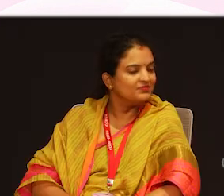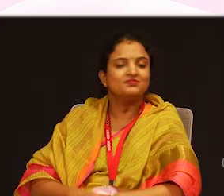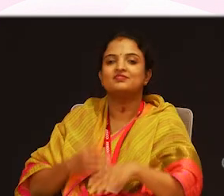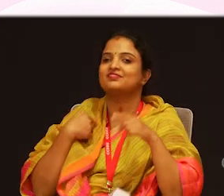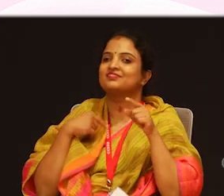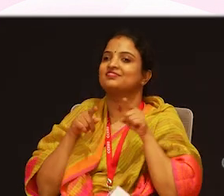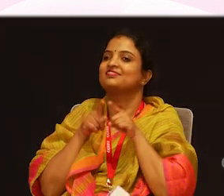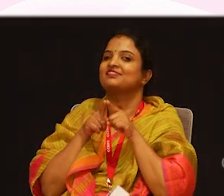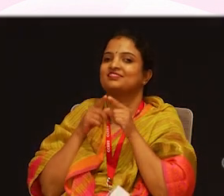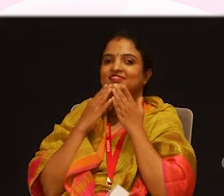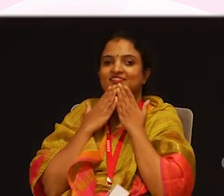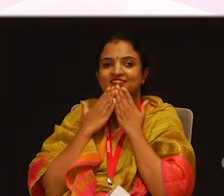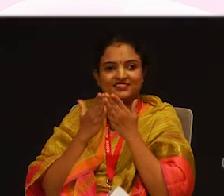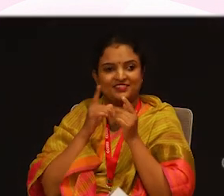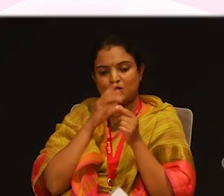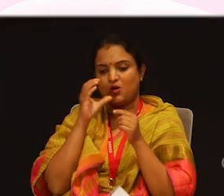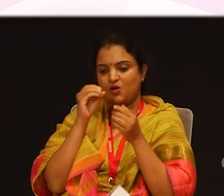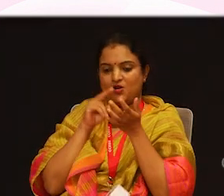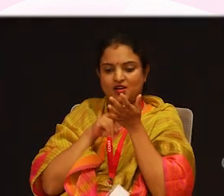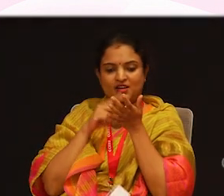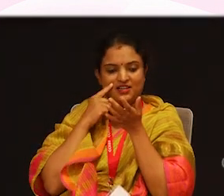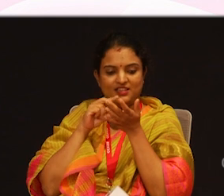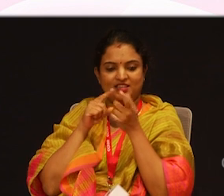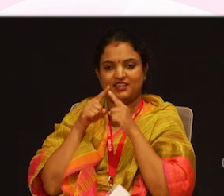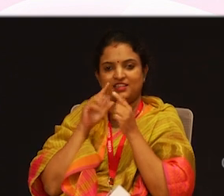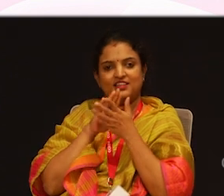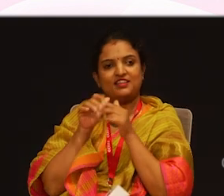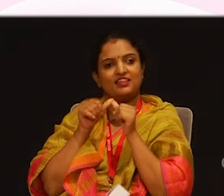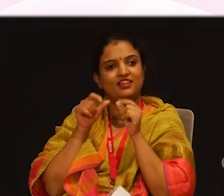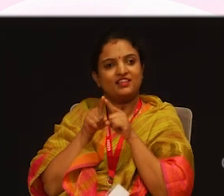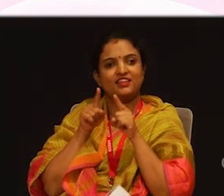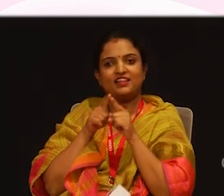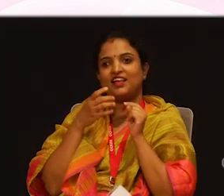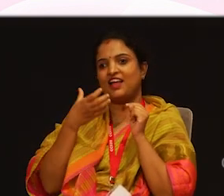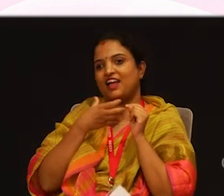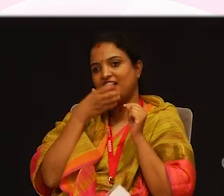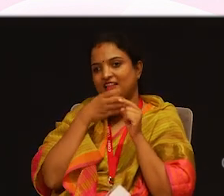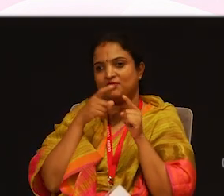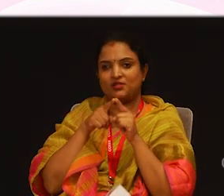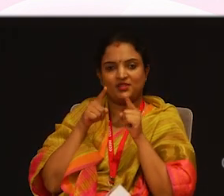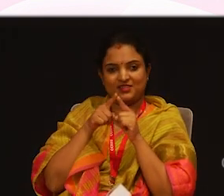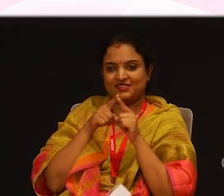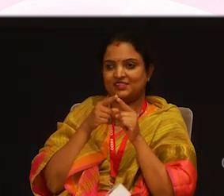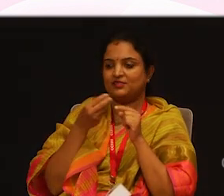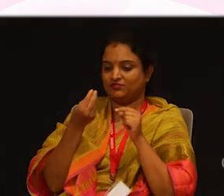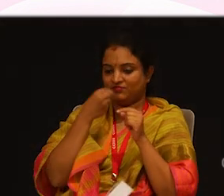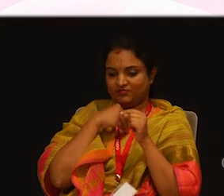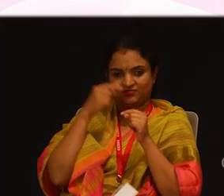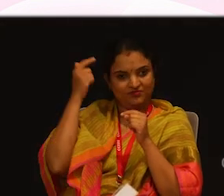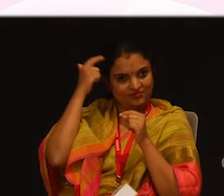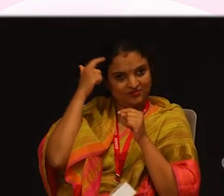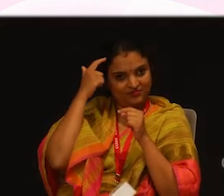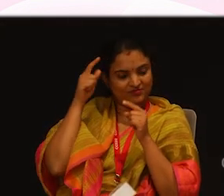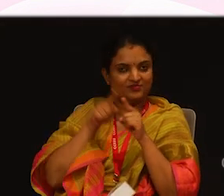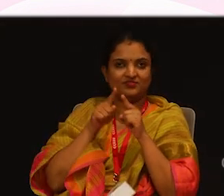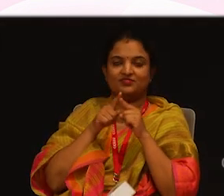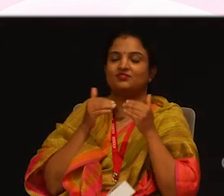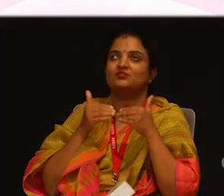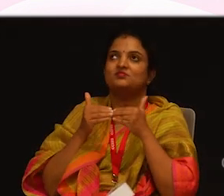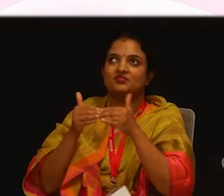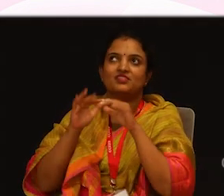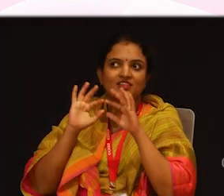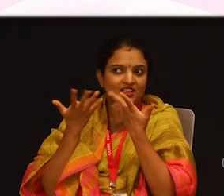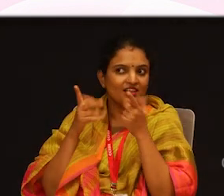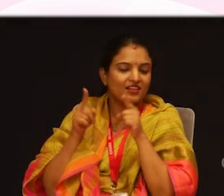We thank Dr. Onita for providing us with ample food for thought that we can continue to reflect